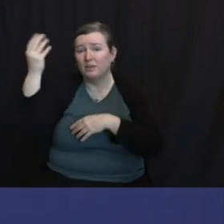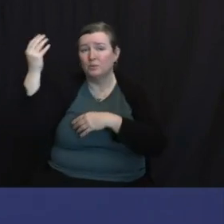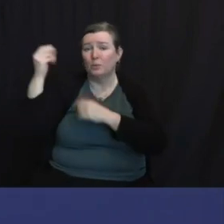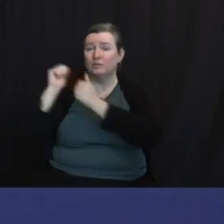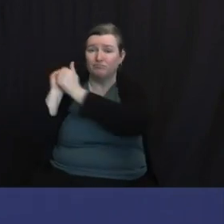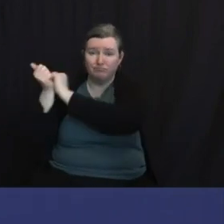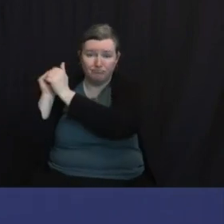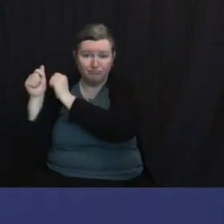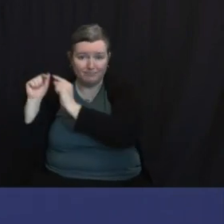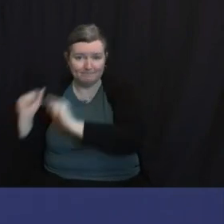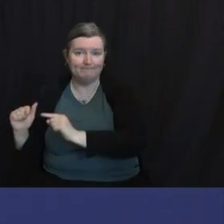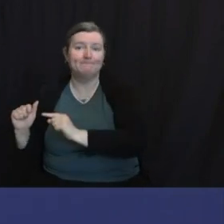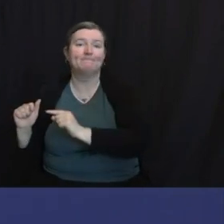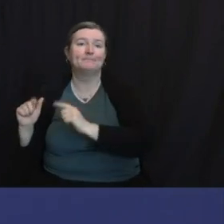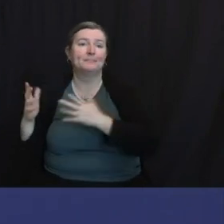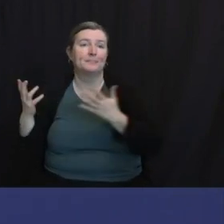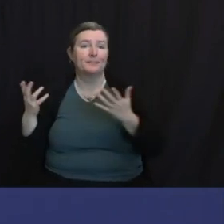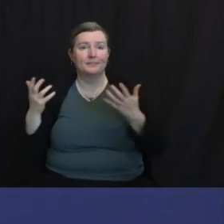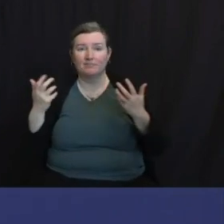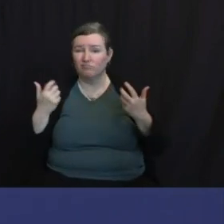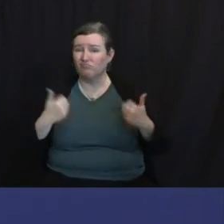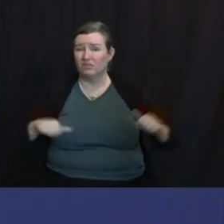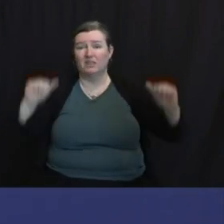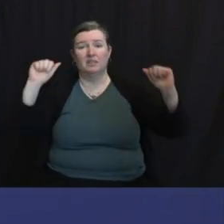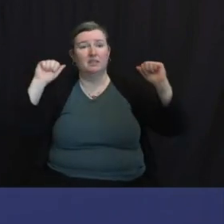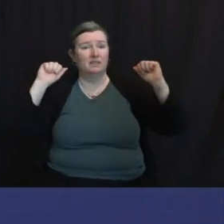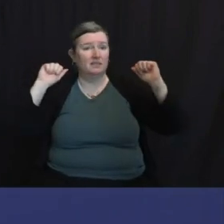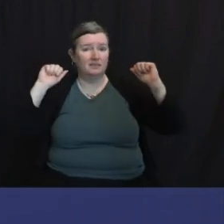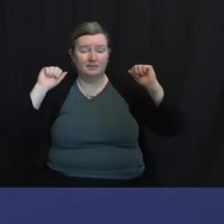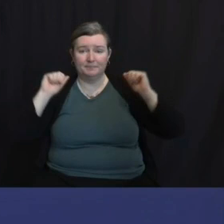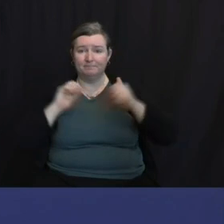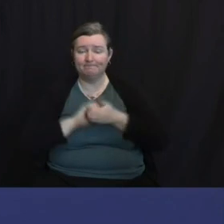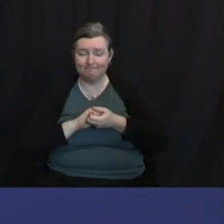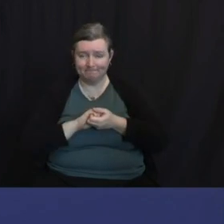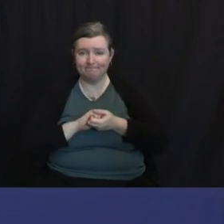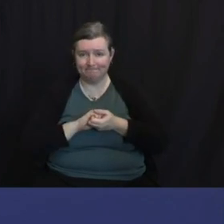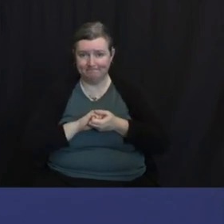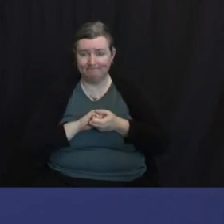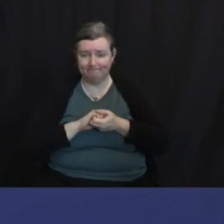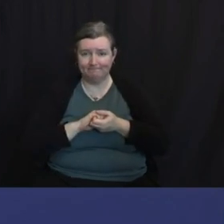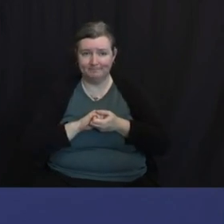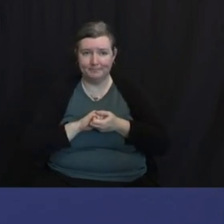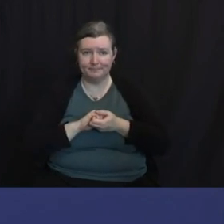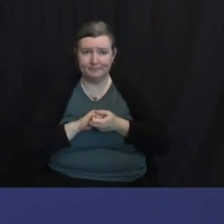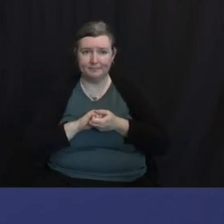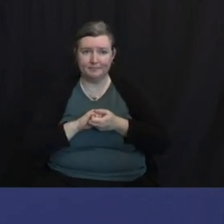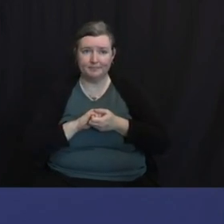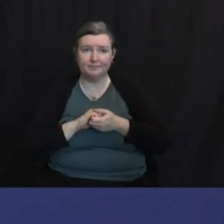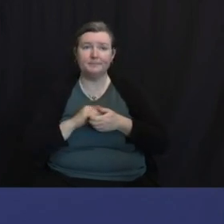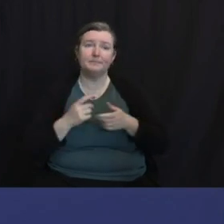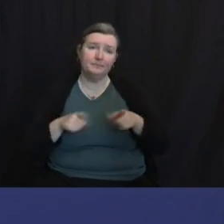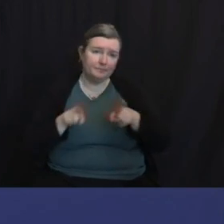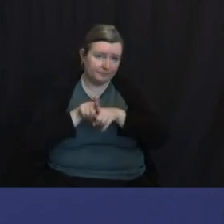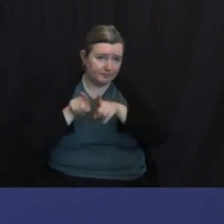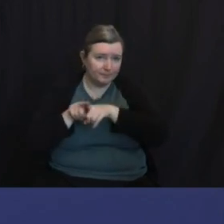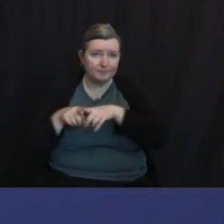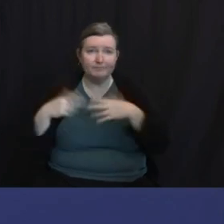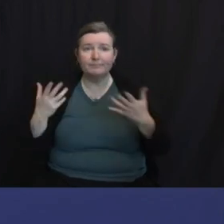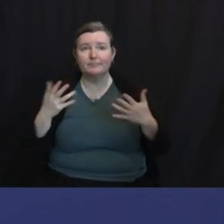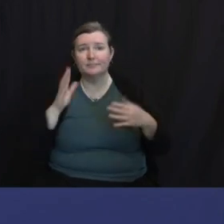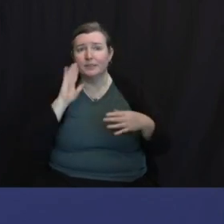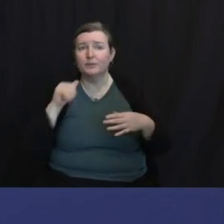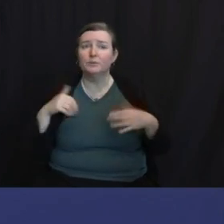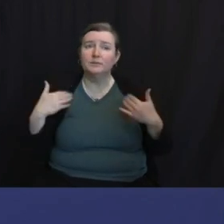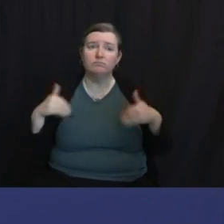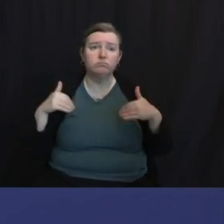sports, trying, acknowledging not just the physical health challenges, but the mental health challenges, especially for